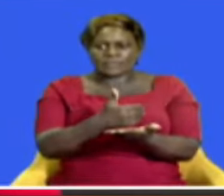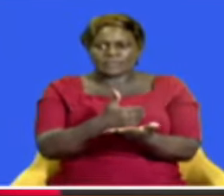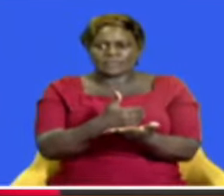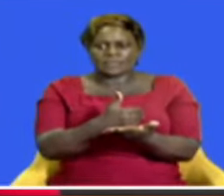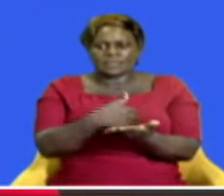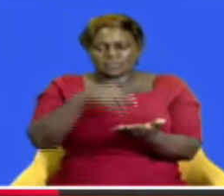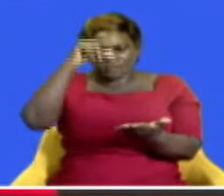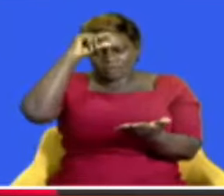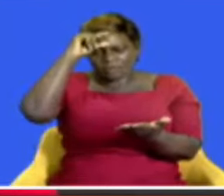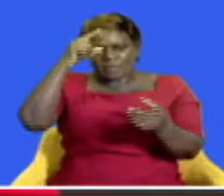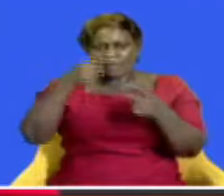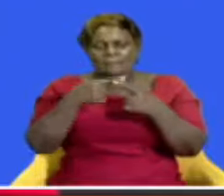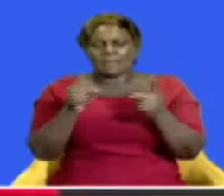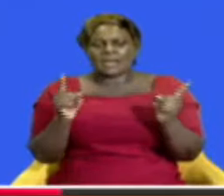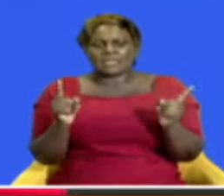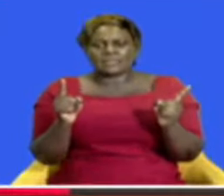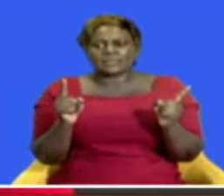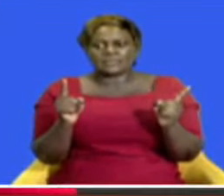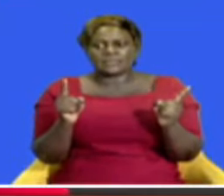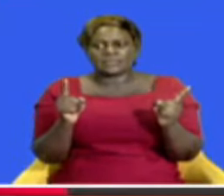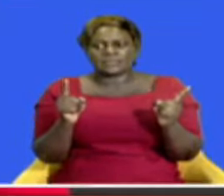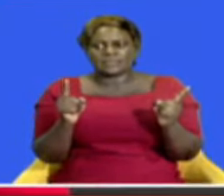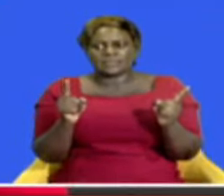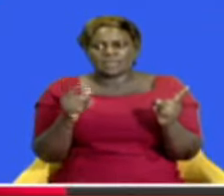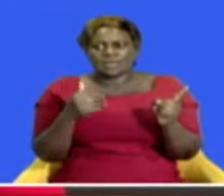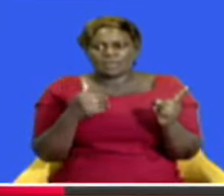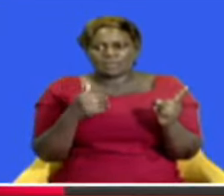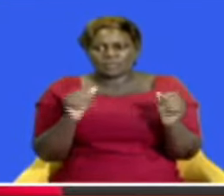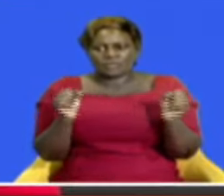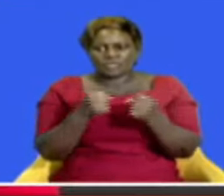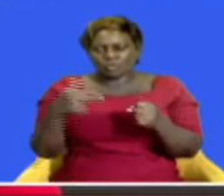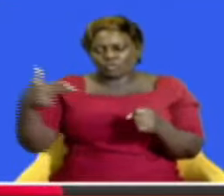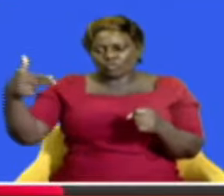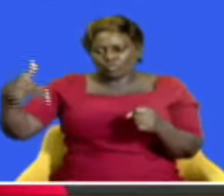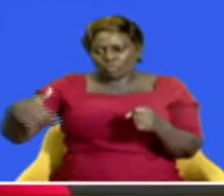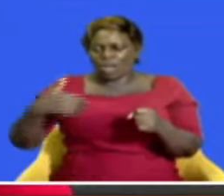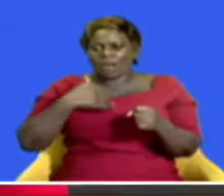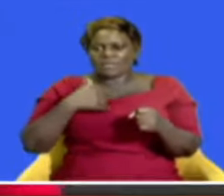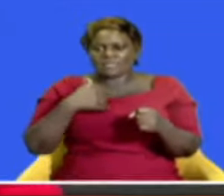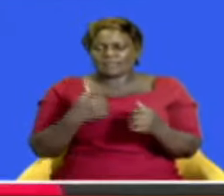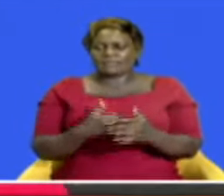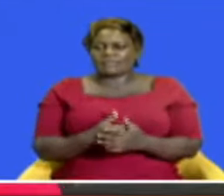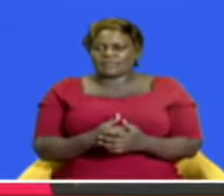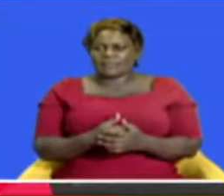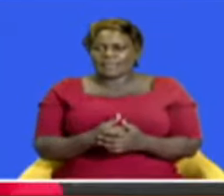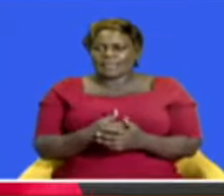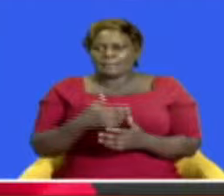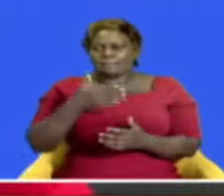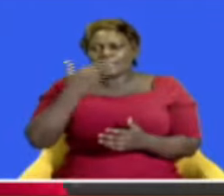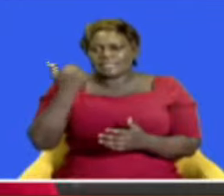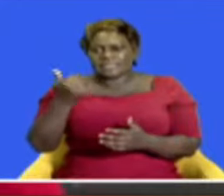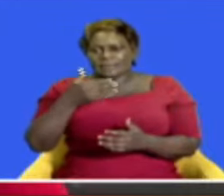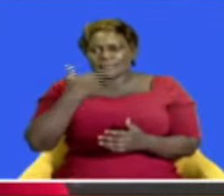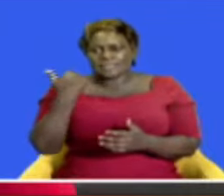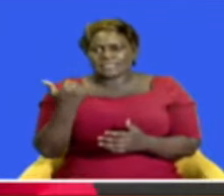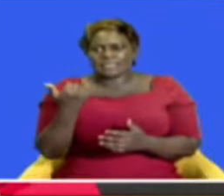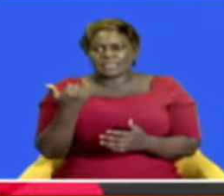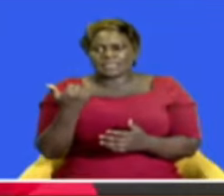for the government, but we can't shoot ourselves in the foot. It would be better